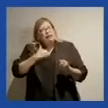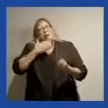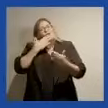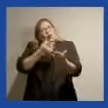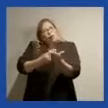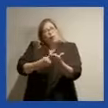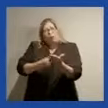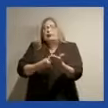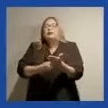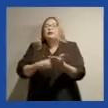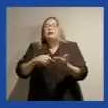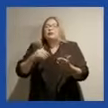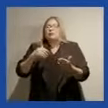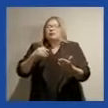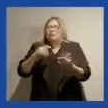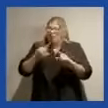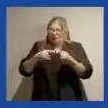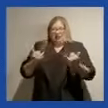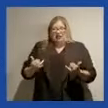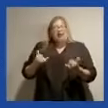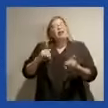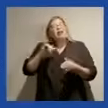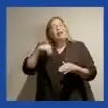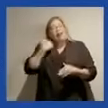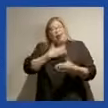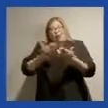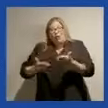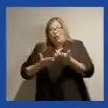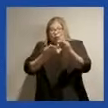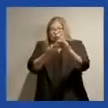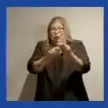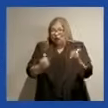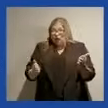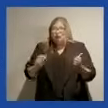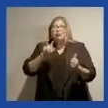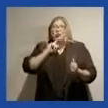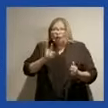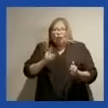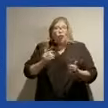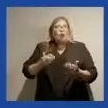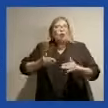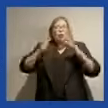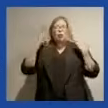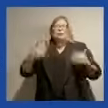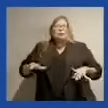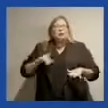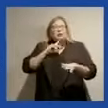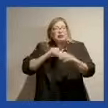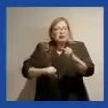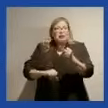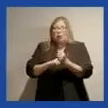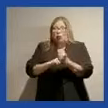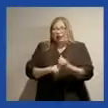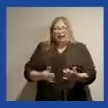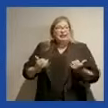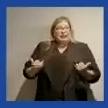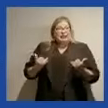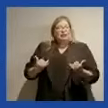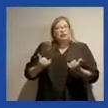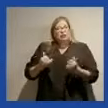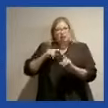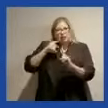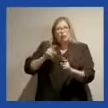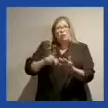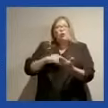the solutions we're about to set forth are overwhelmingly supporting existing core programs